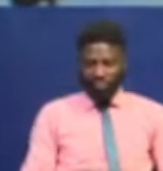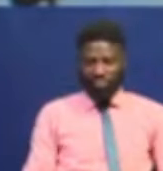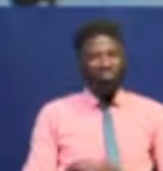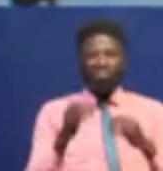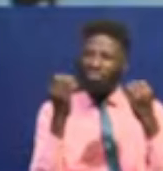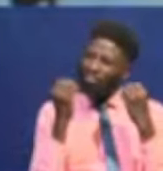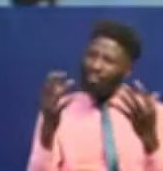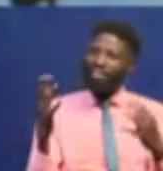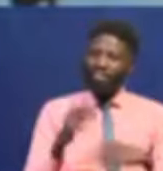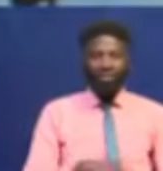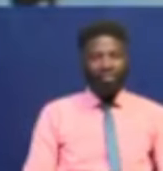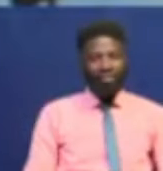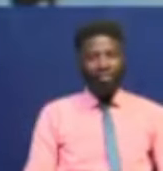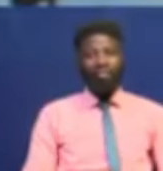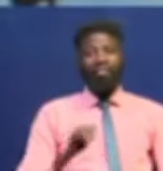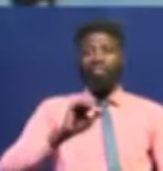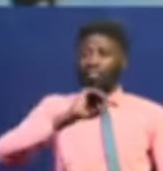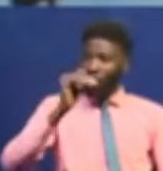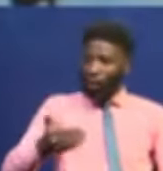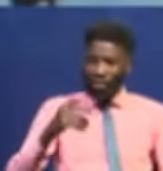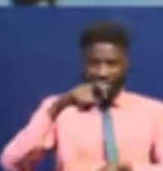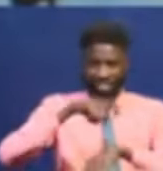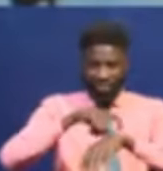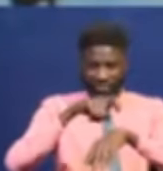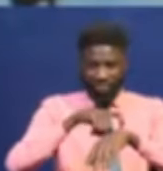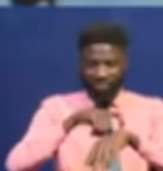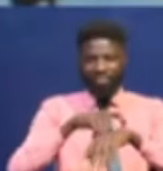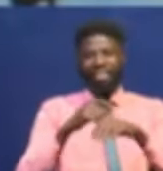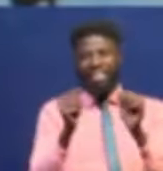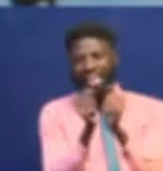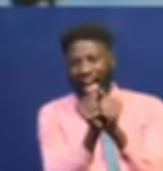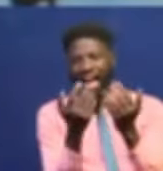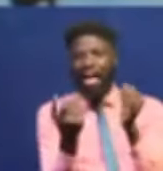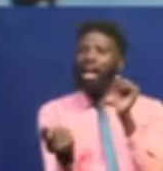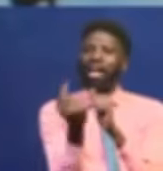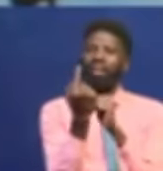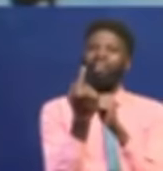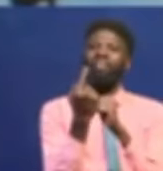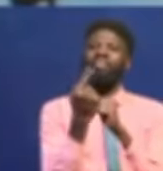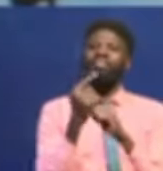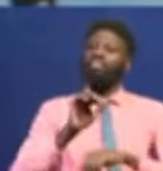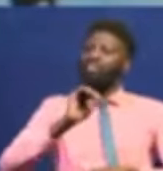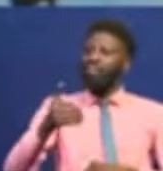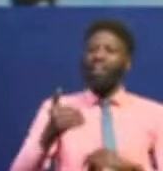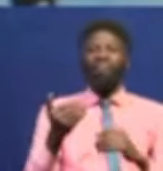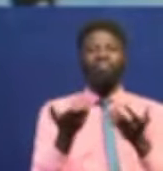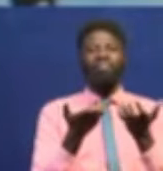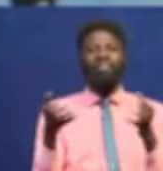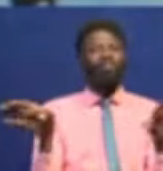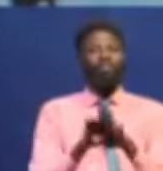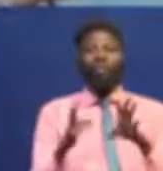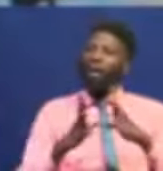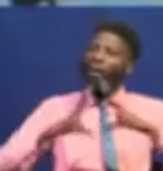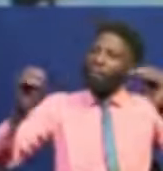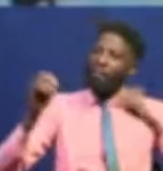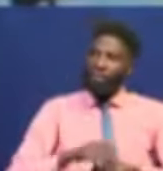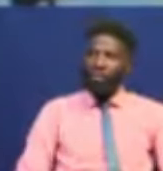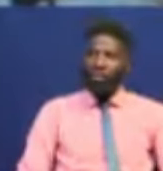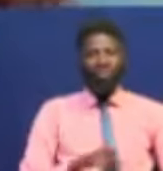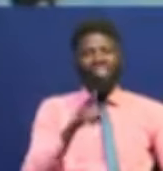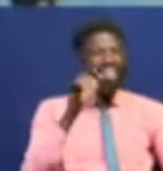people, left the town by 10, maybe 11, because they realized, and in fact, you could hear